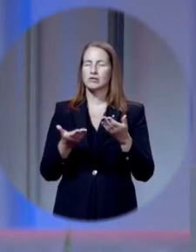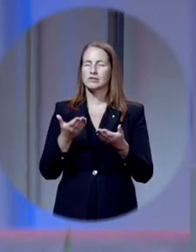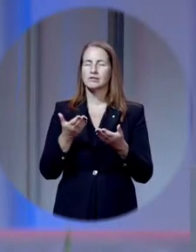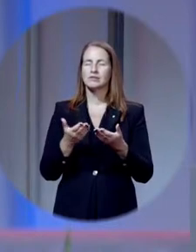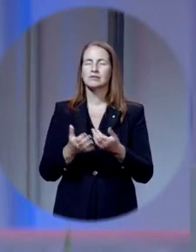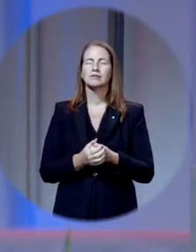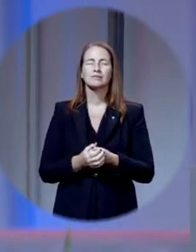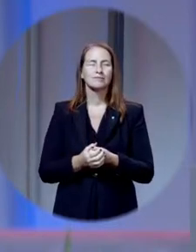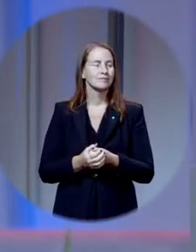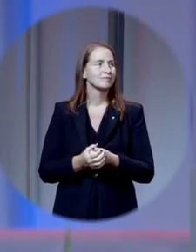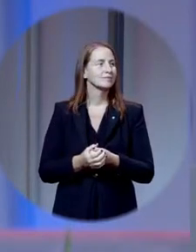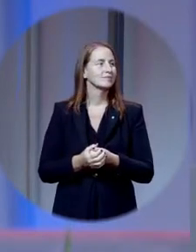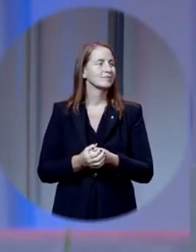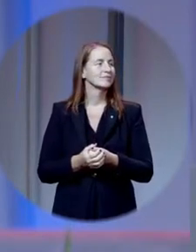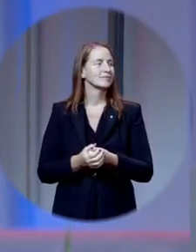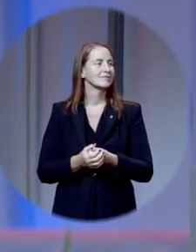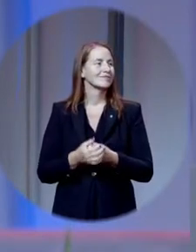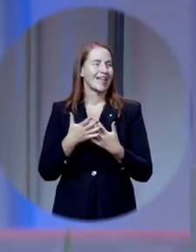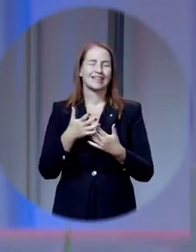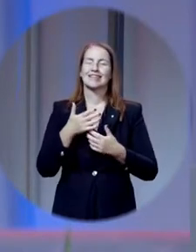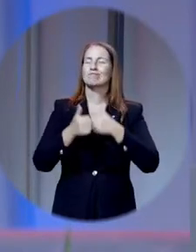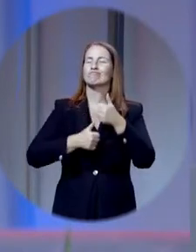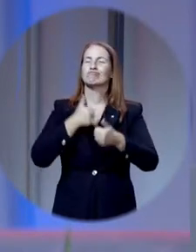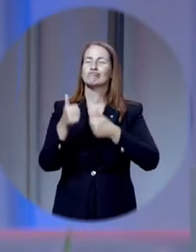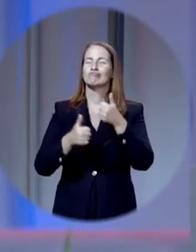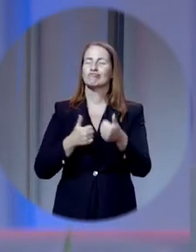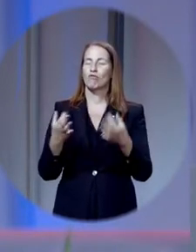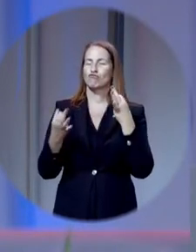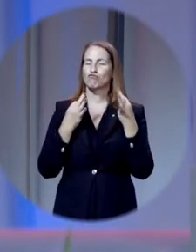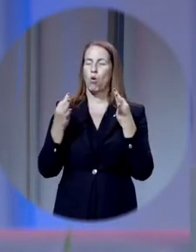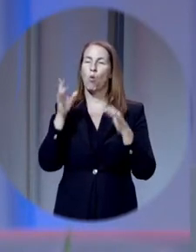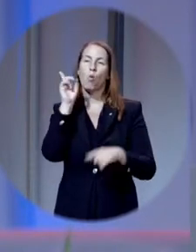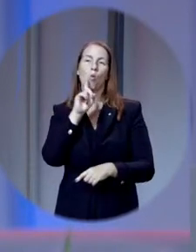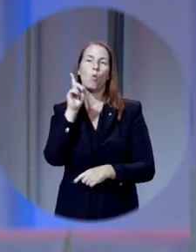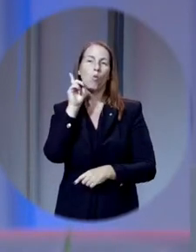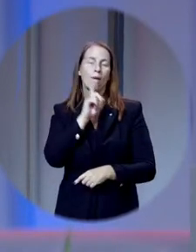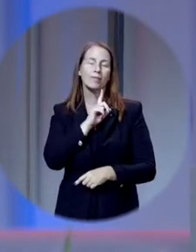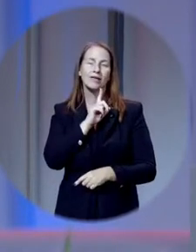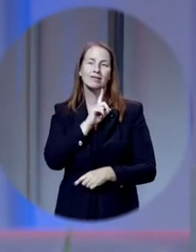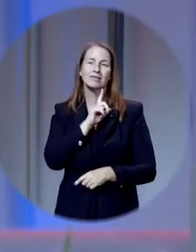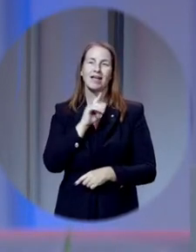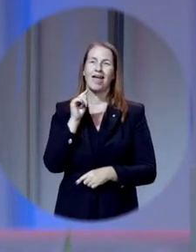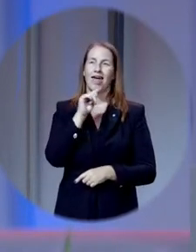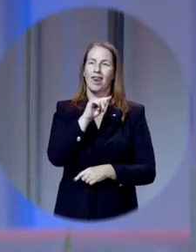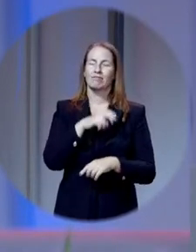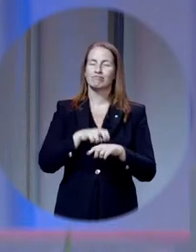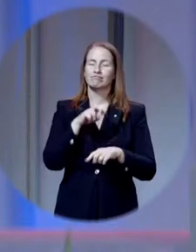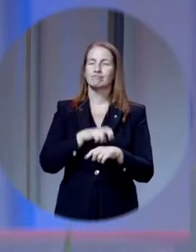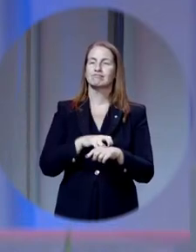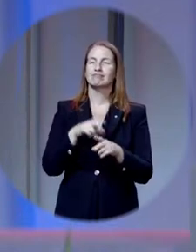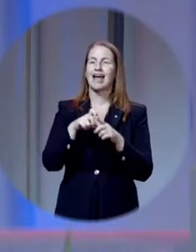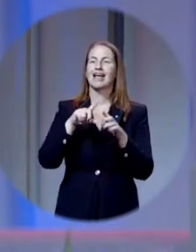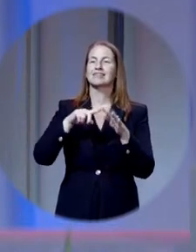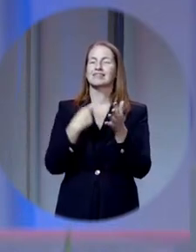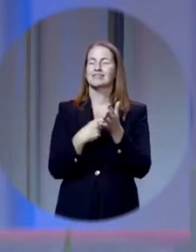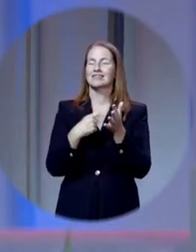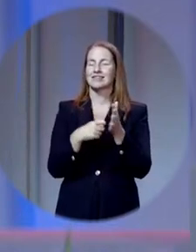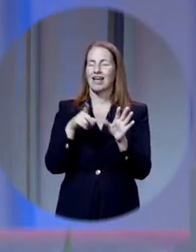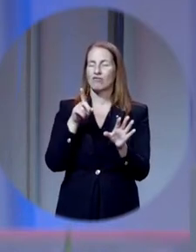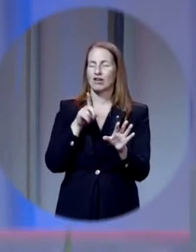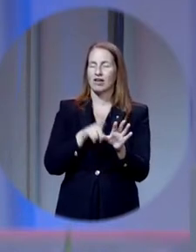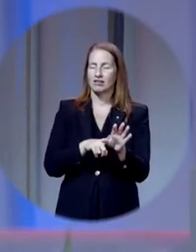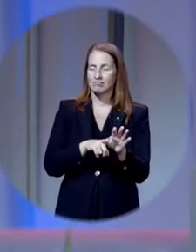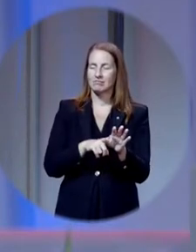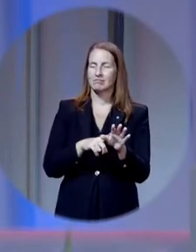Helen has celebrated the role of women in the civil rights movement in Derry, collecting oral histories in order to